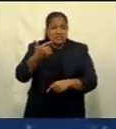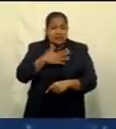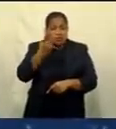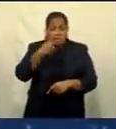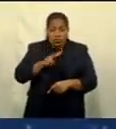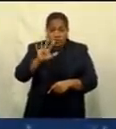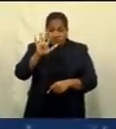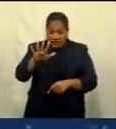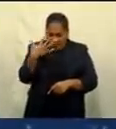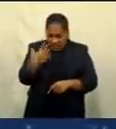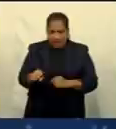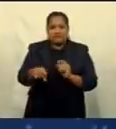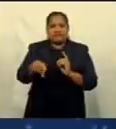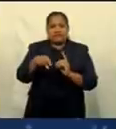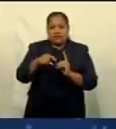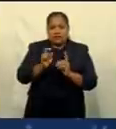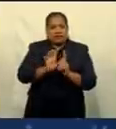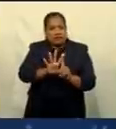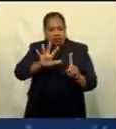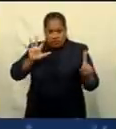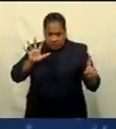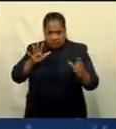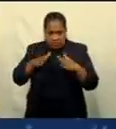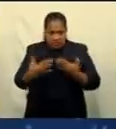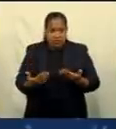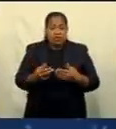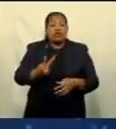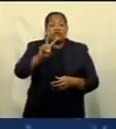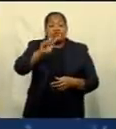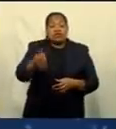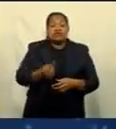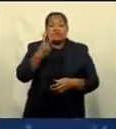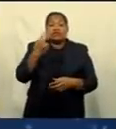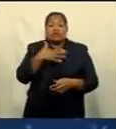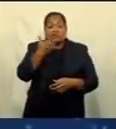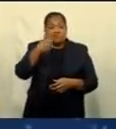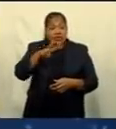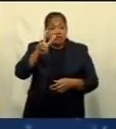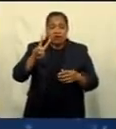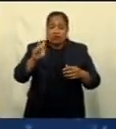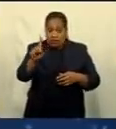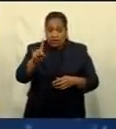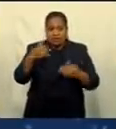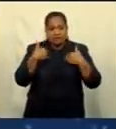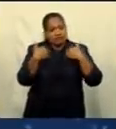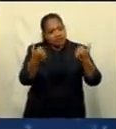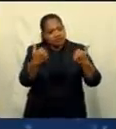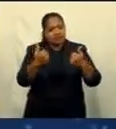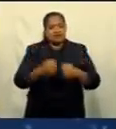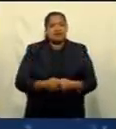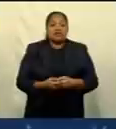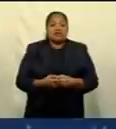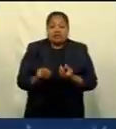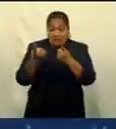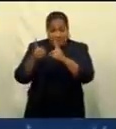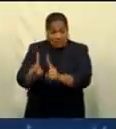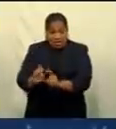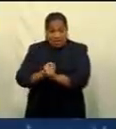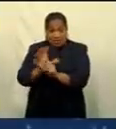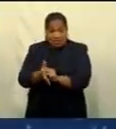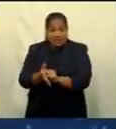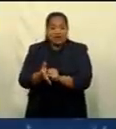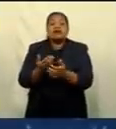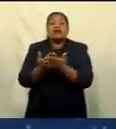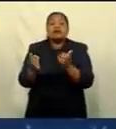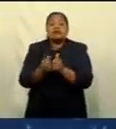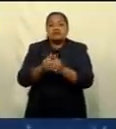9,725 active cases in isolation, with 2,221 recoveries in total. The COVID-19 death toll now